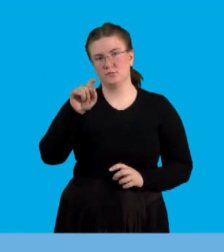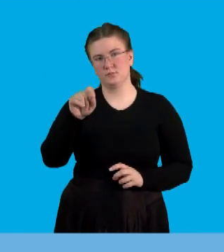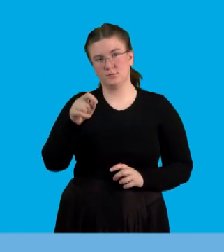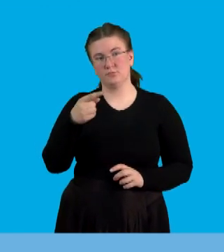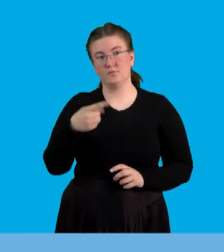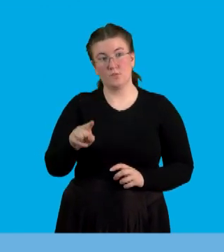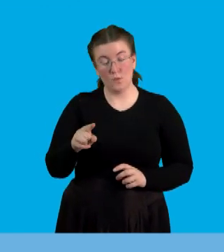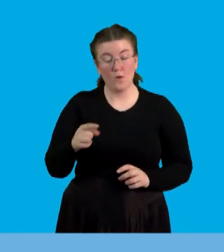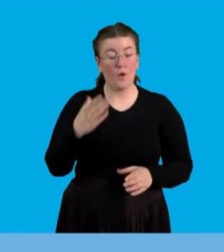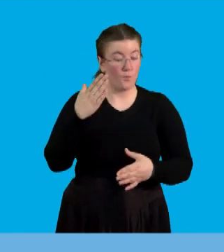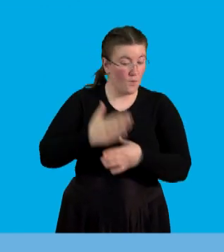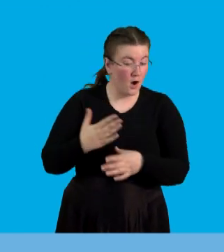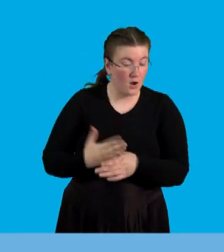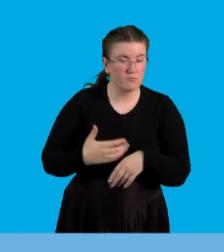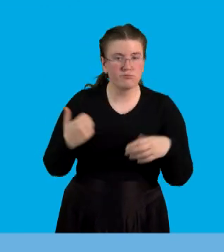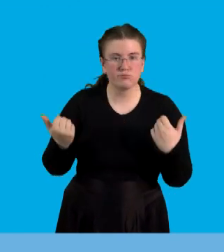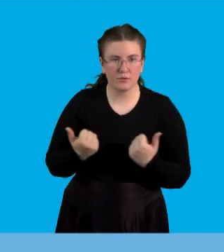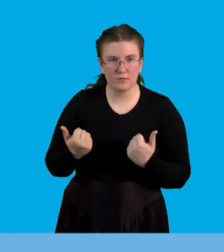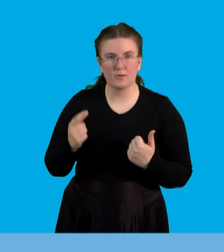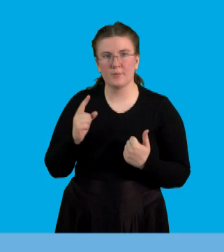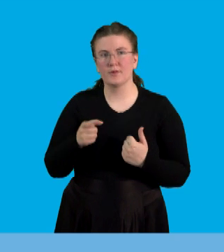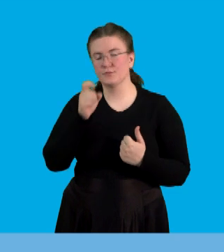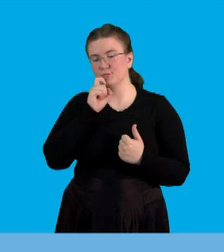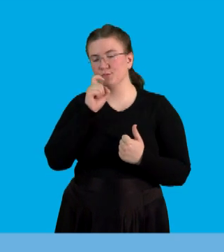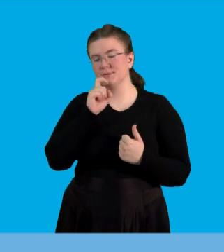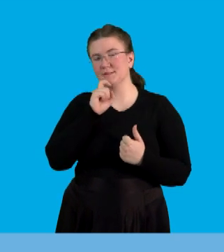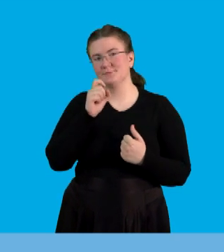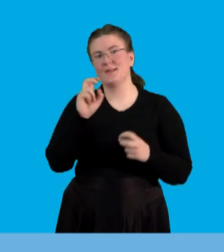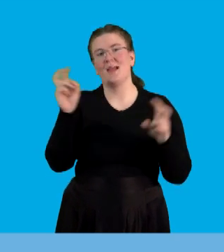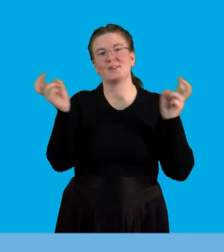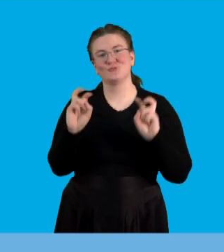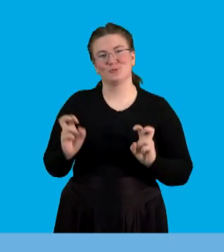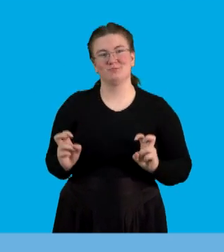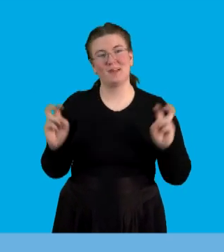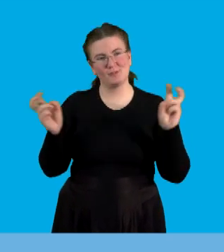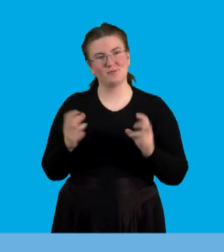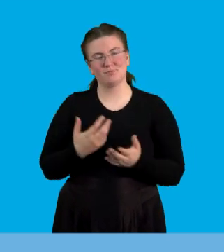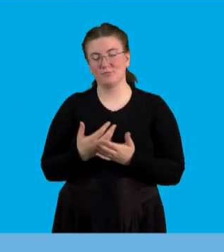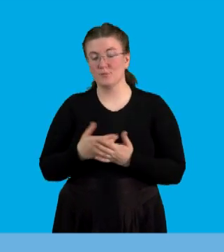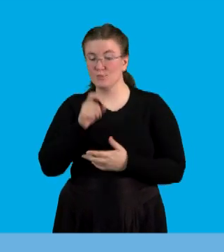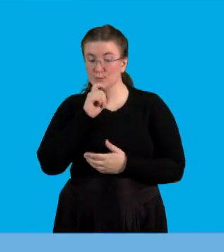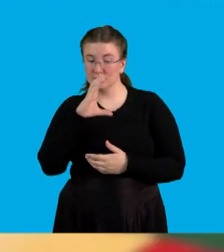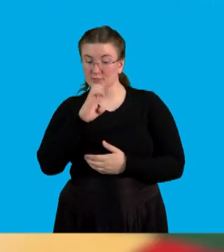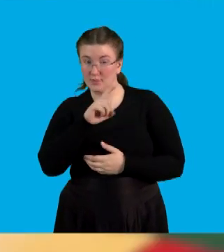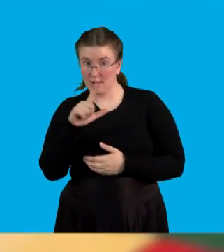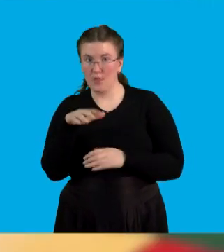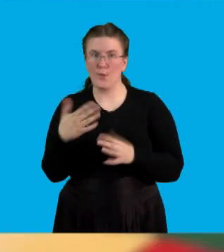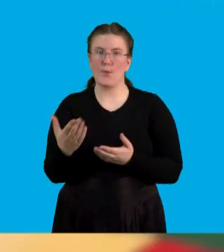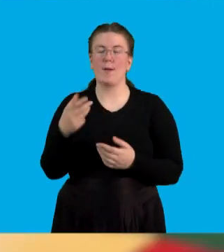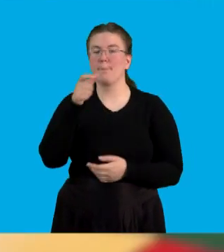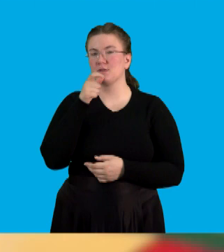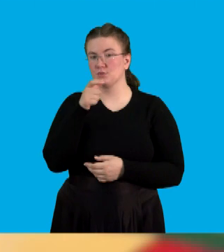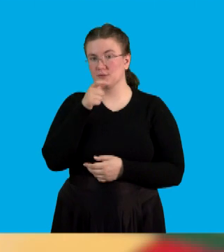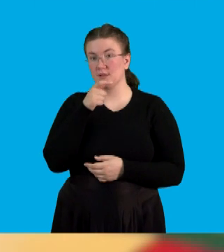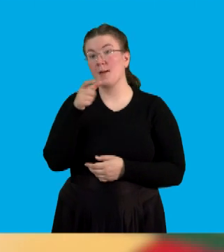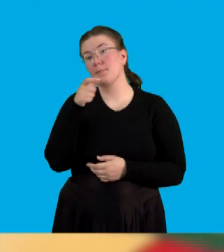a source of energy, which normally we're using a cell or a battery. Remember that a battery that's now more than one cell, a combination of